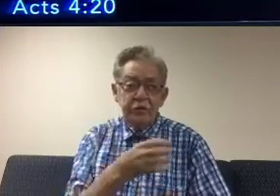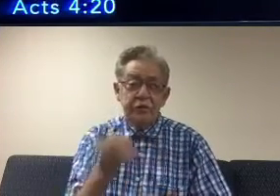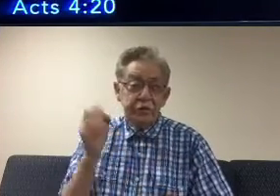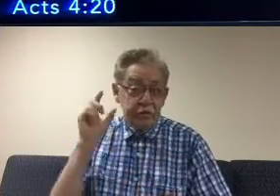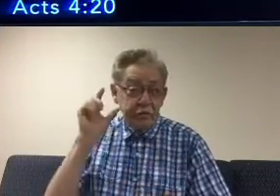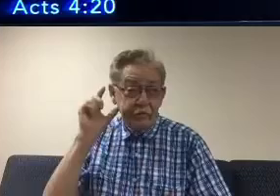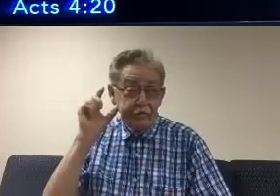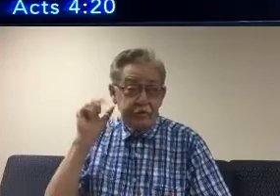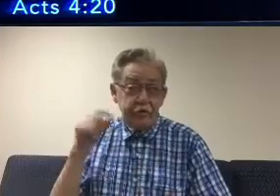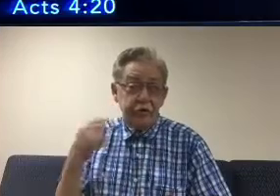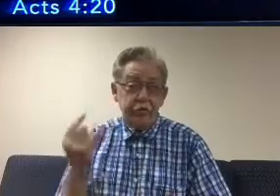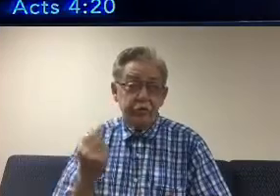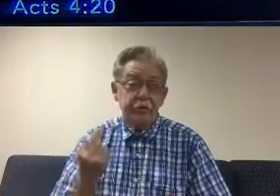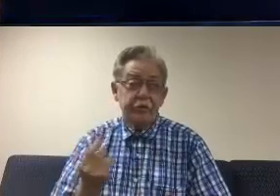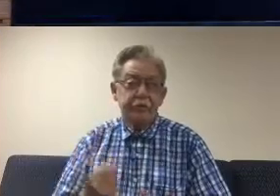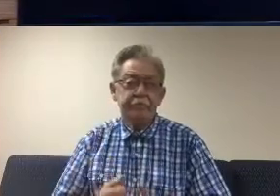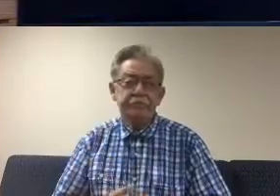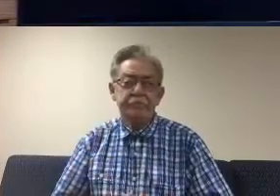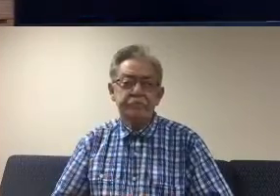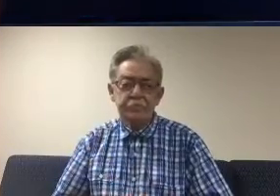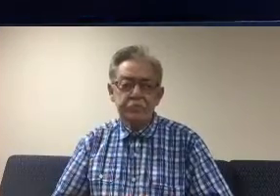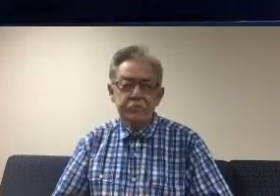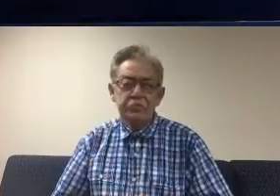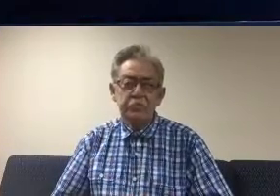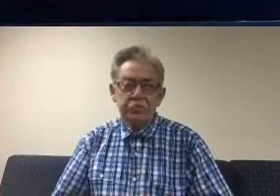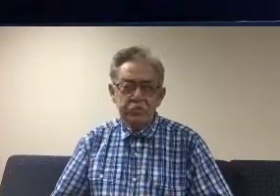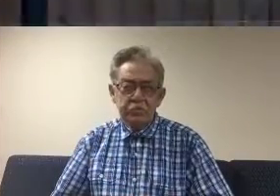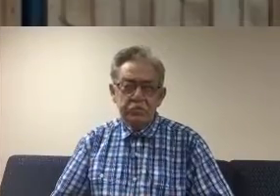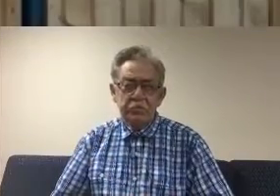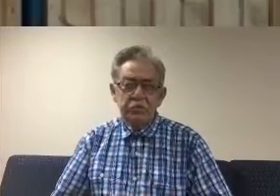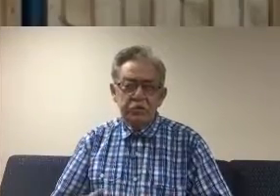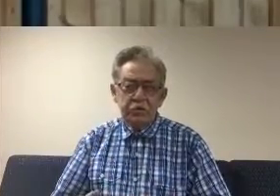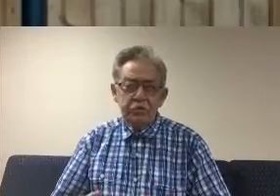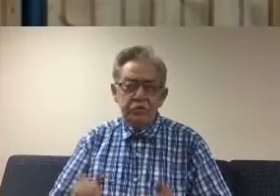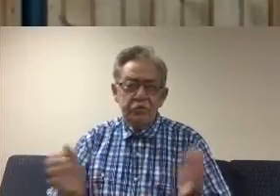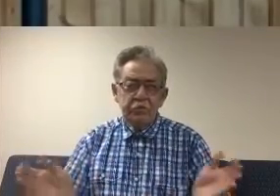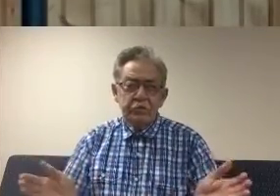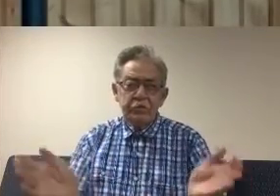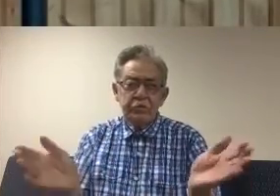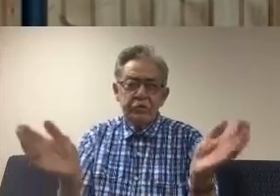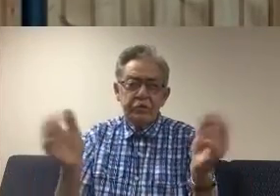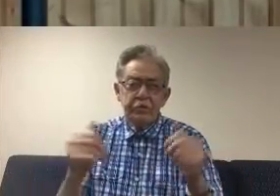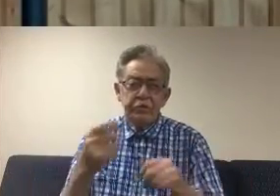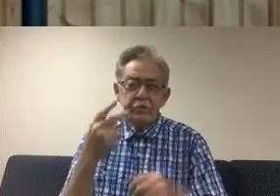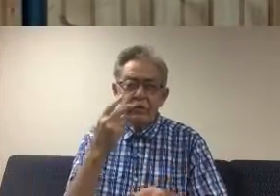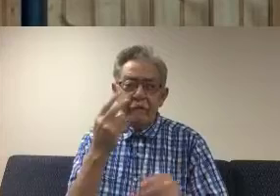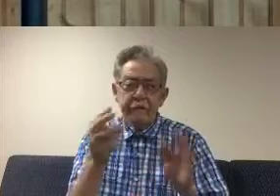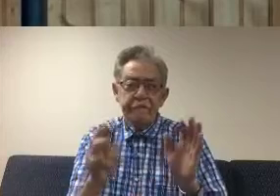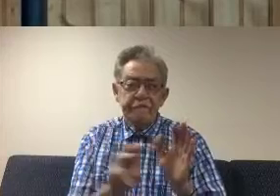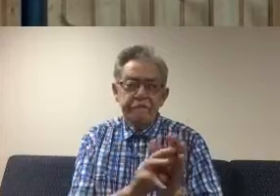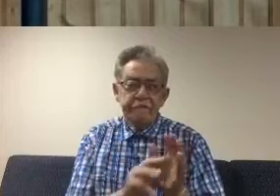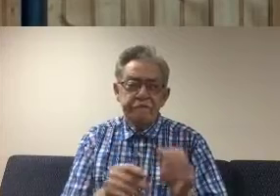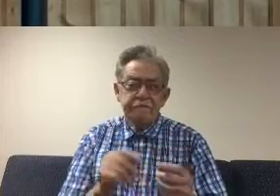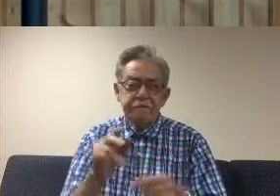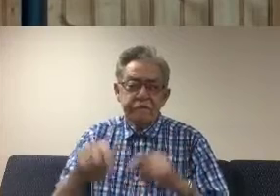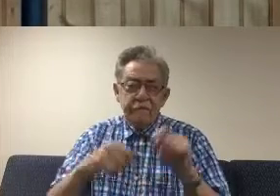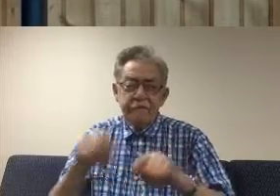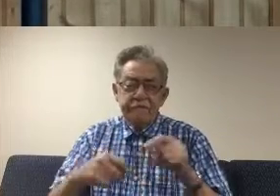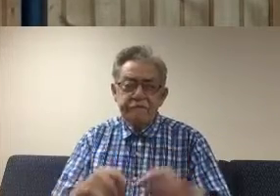Let me give you this statement, and that is that if your courage to witness for Jesus has weakened, then